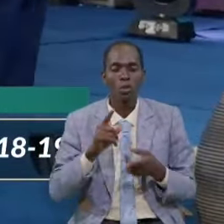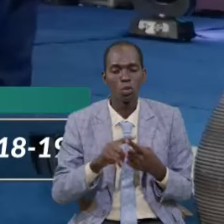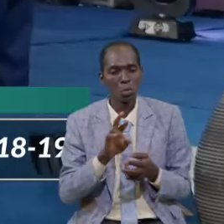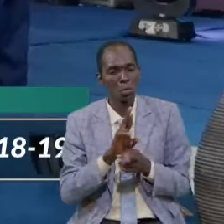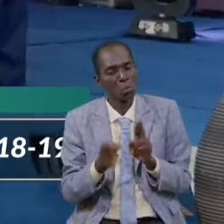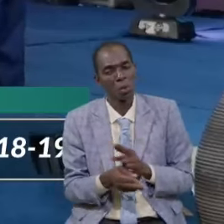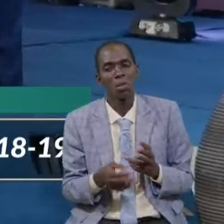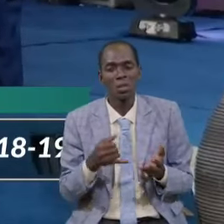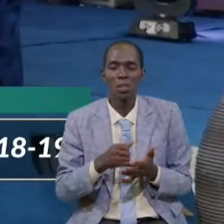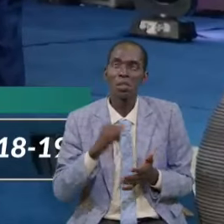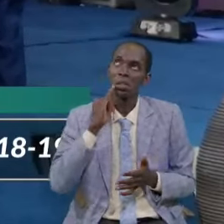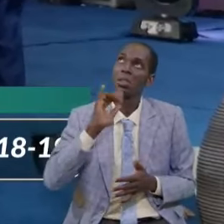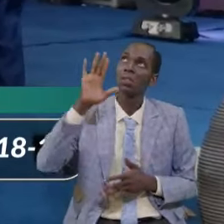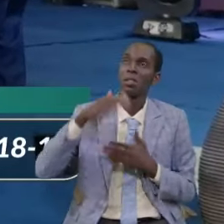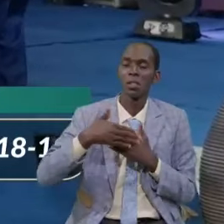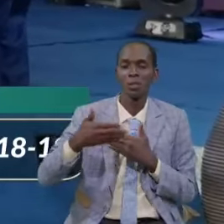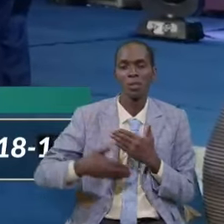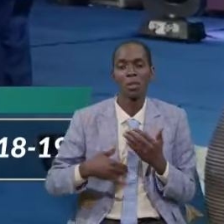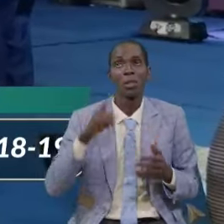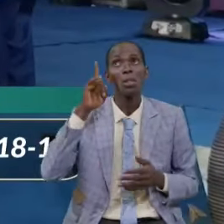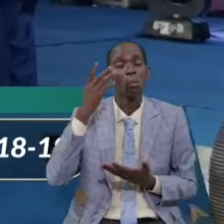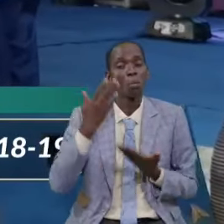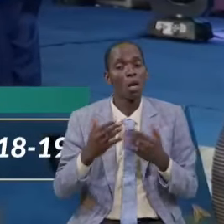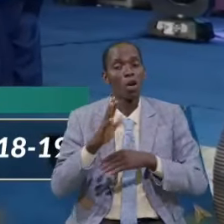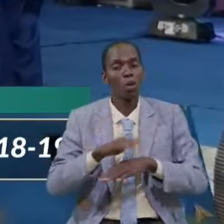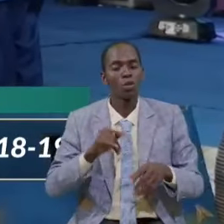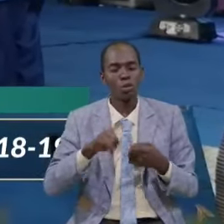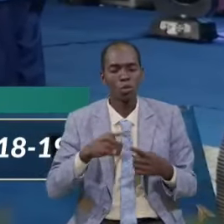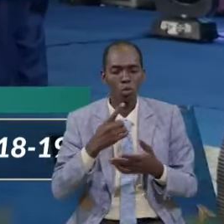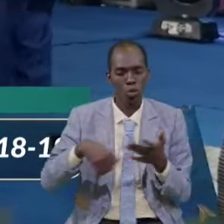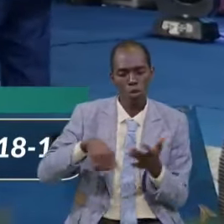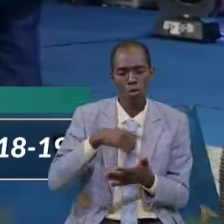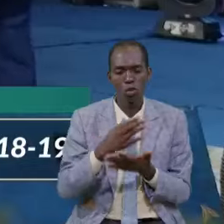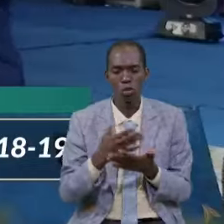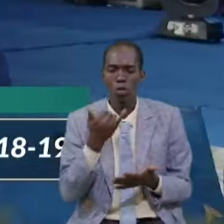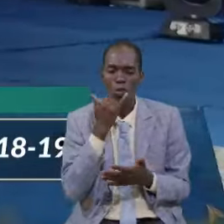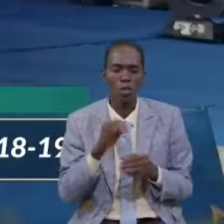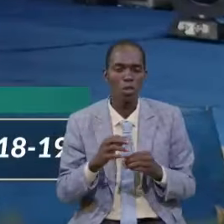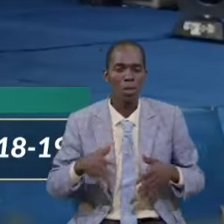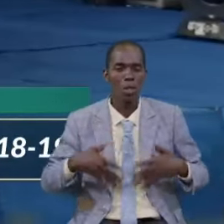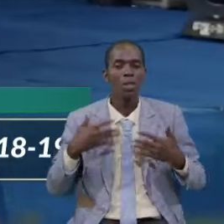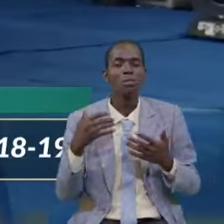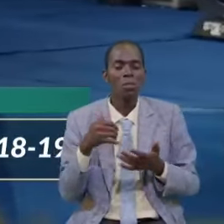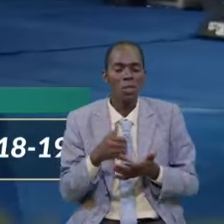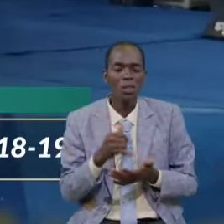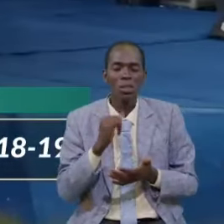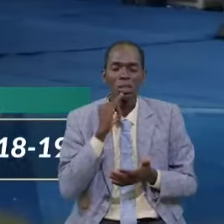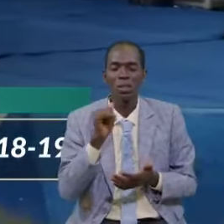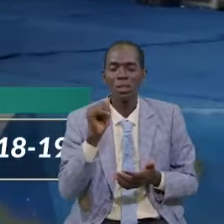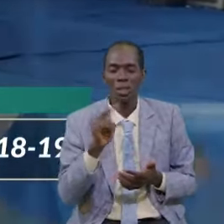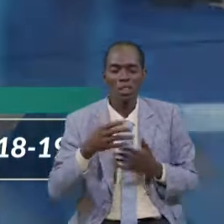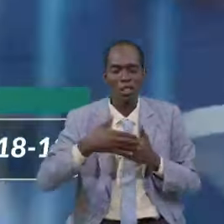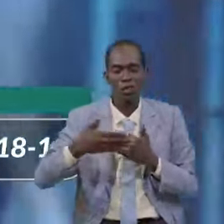make right something in your life. It's an invitation to glory. It might call you to pray. It is